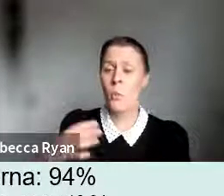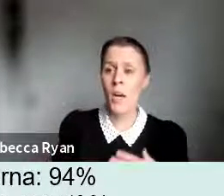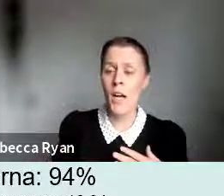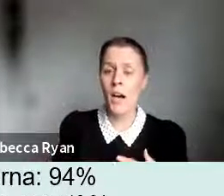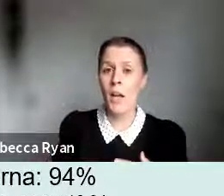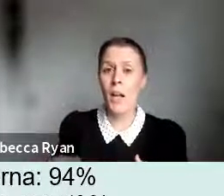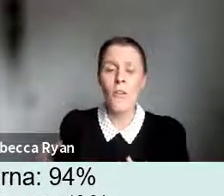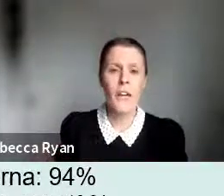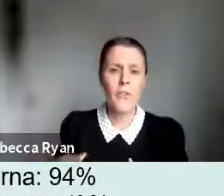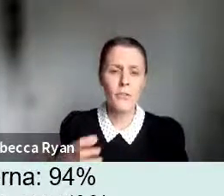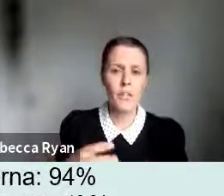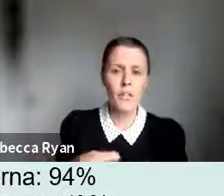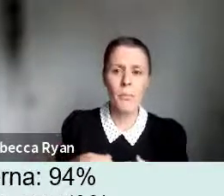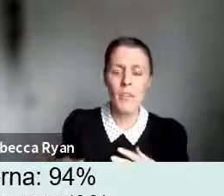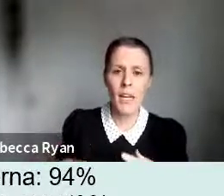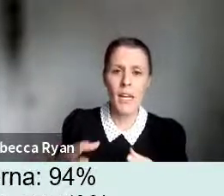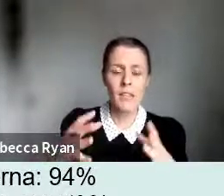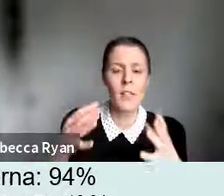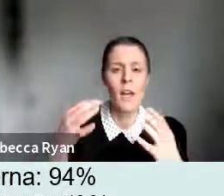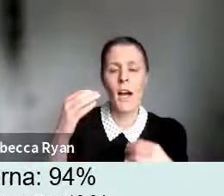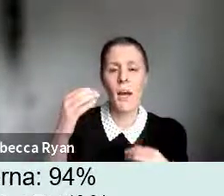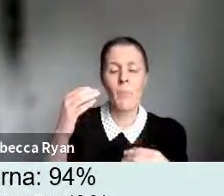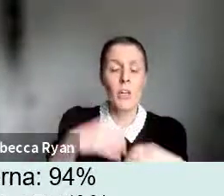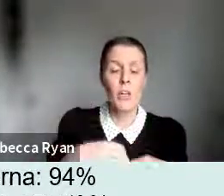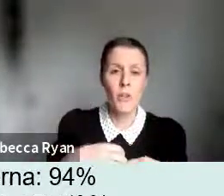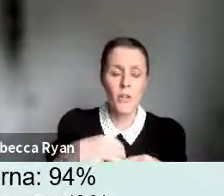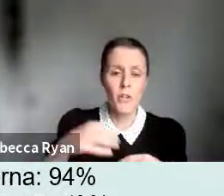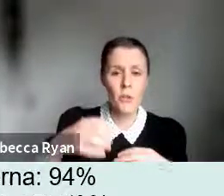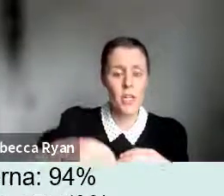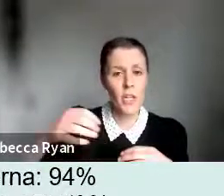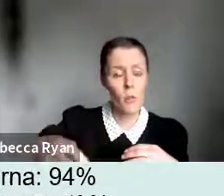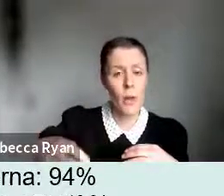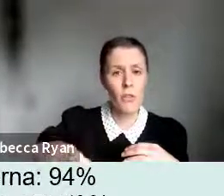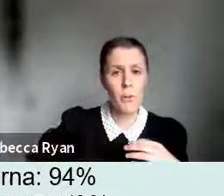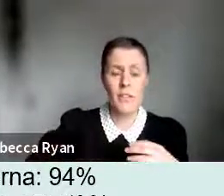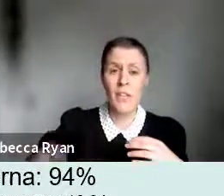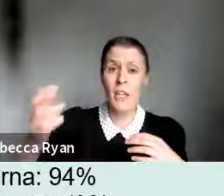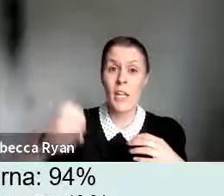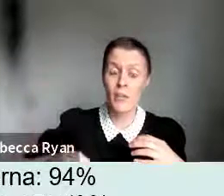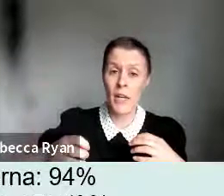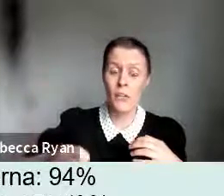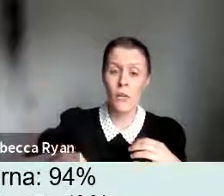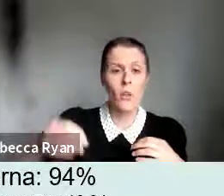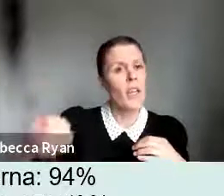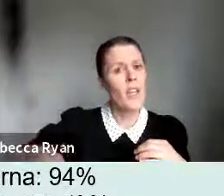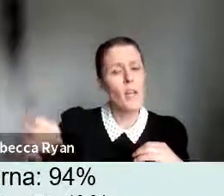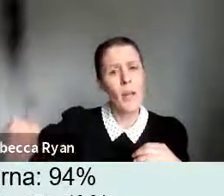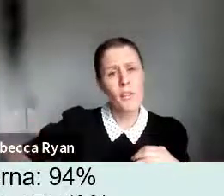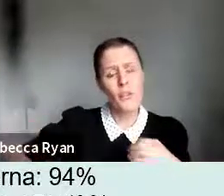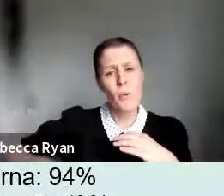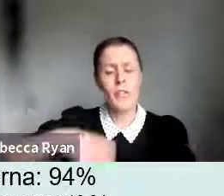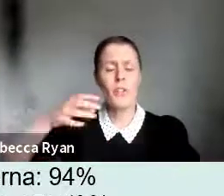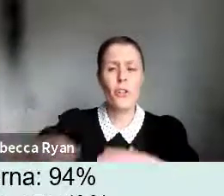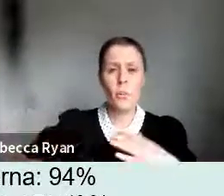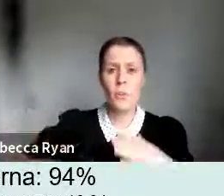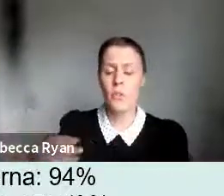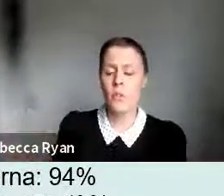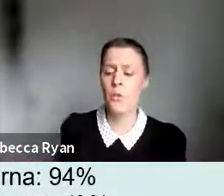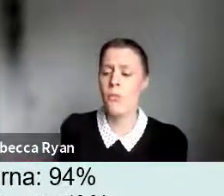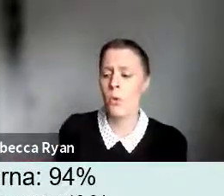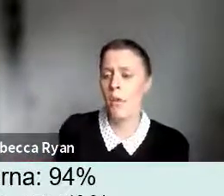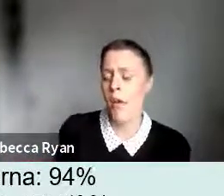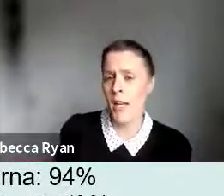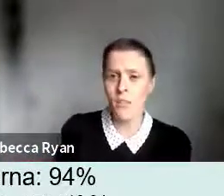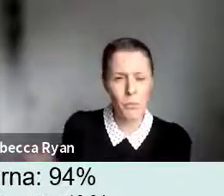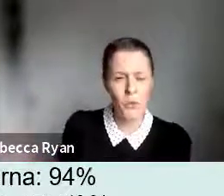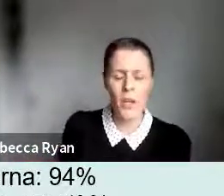time to work up. Pfizer, for example, takes you get your first dose and then you wait 3 weeks, then you get your second dose, then you wait 2 weeks until your immune system